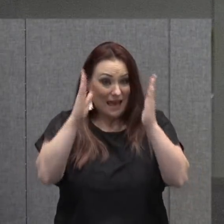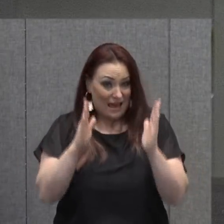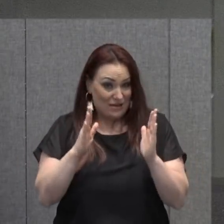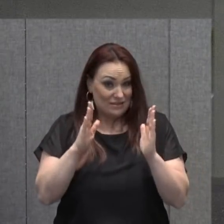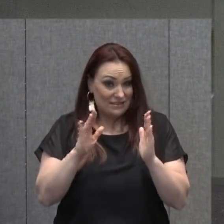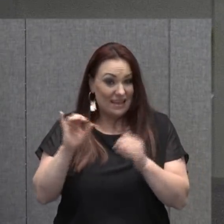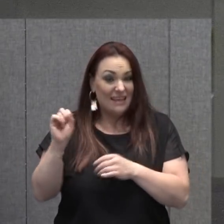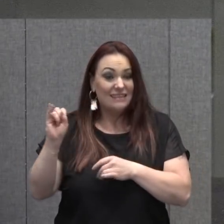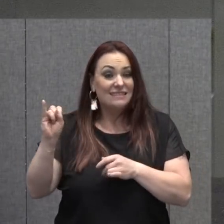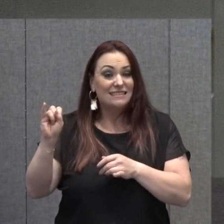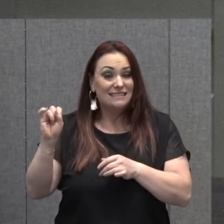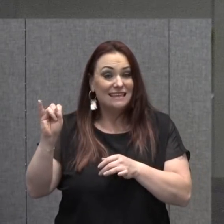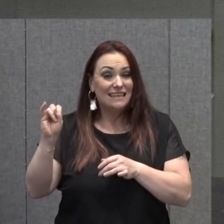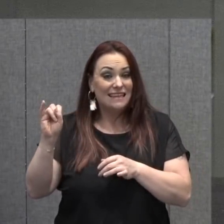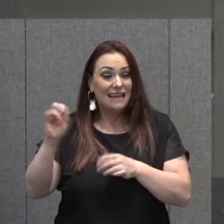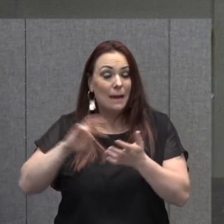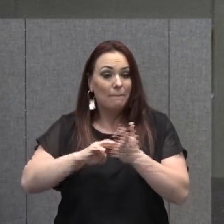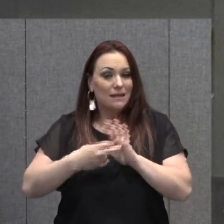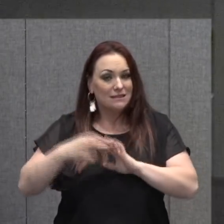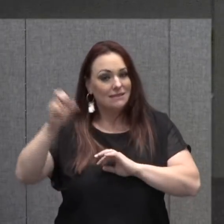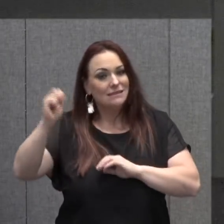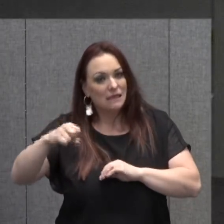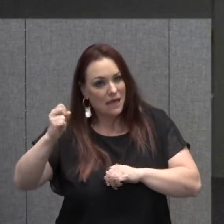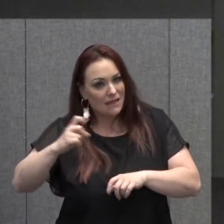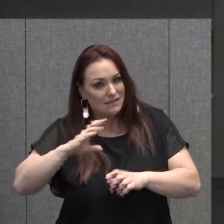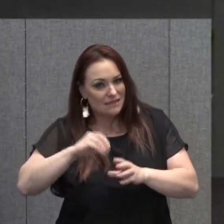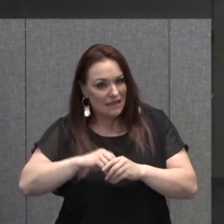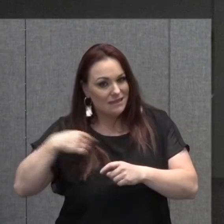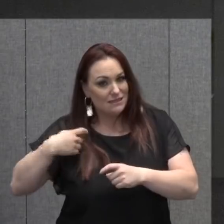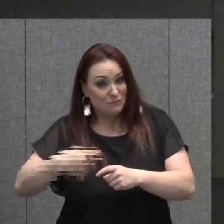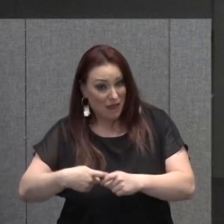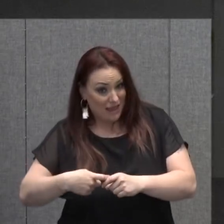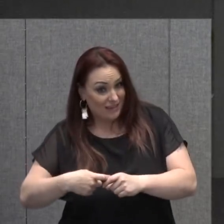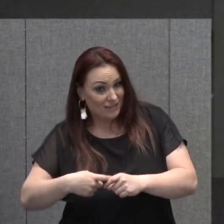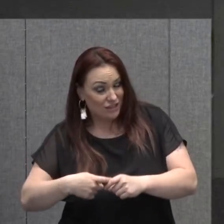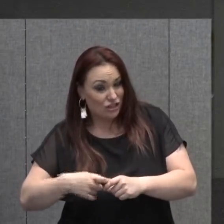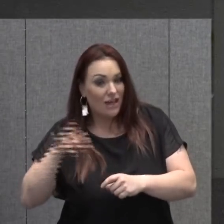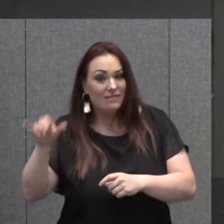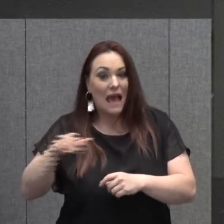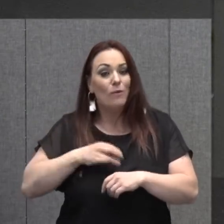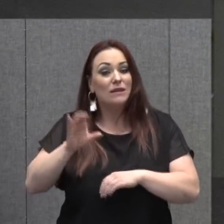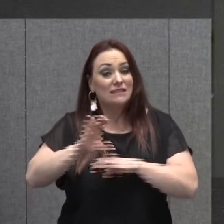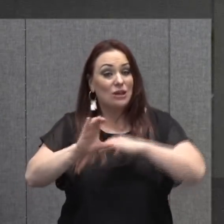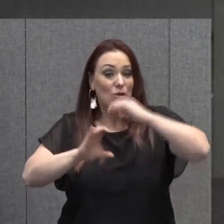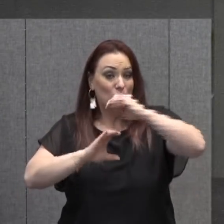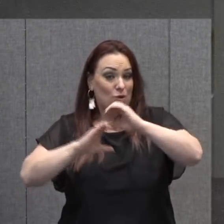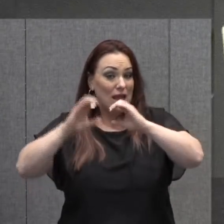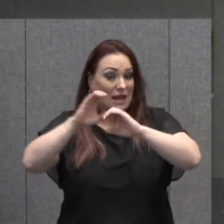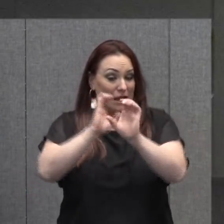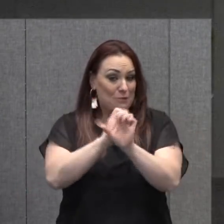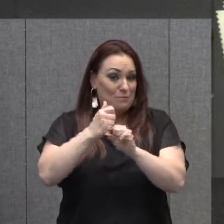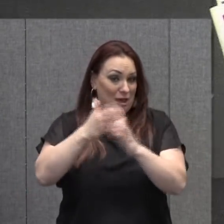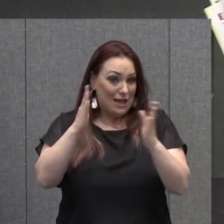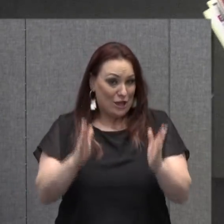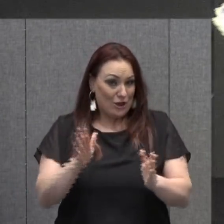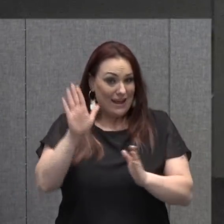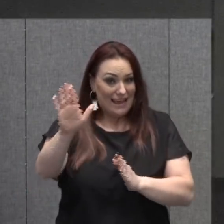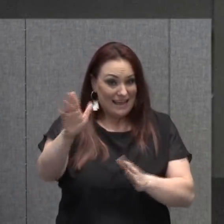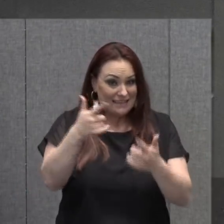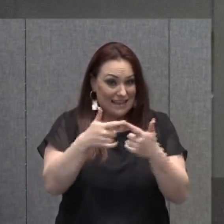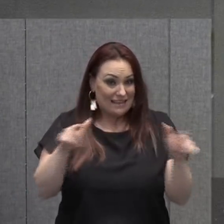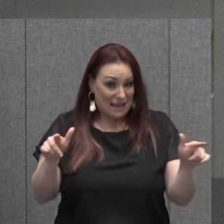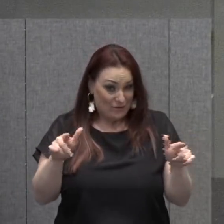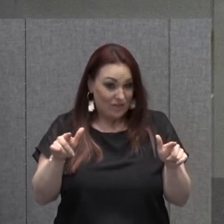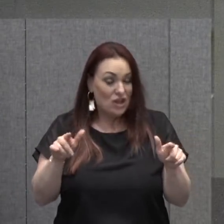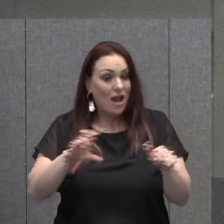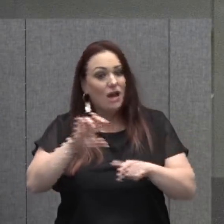which means yes in Spanish, the brick maker's language. Ooh, another language. Very common